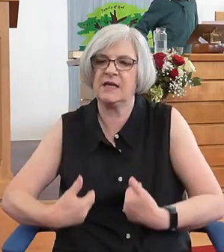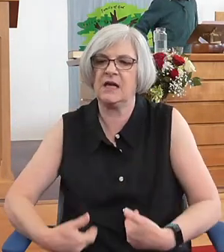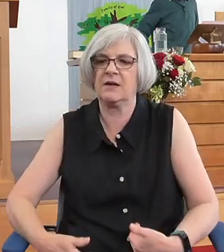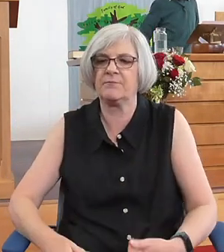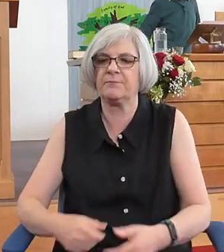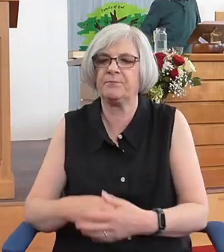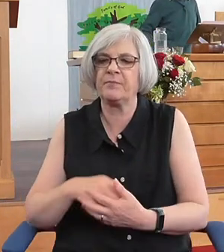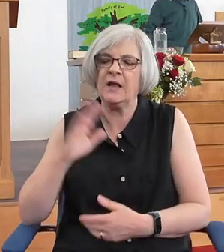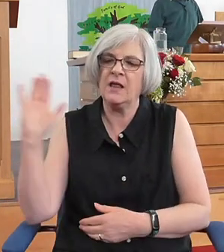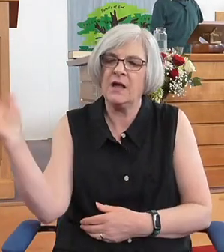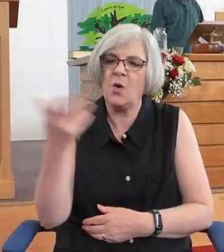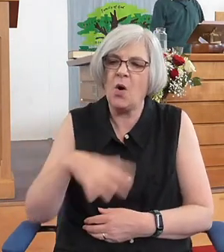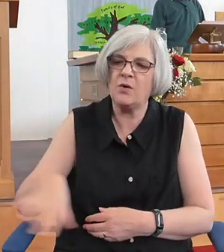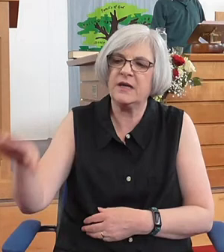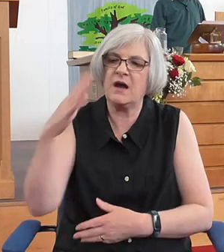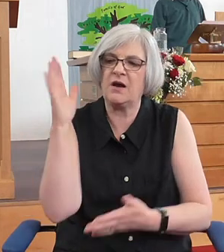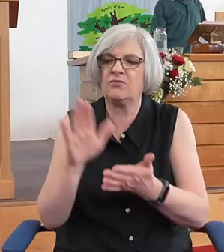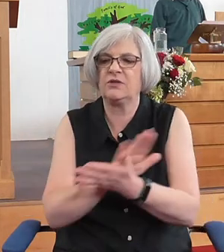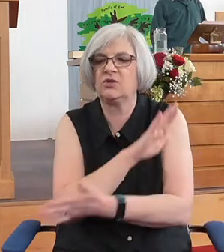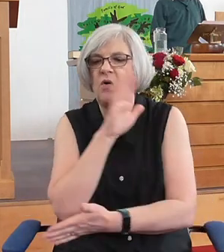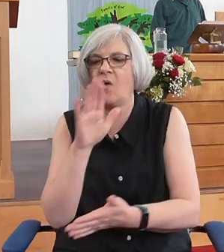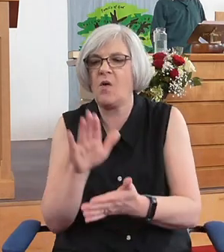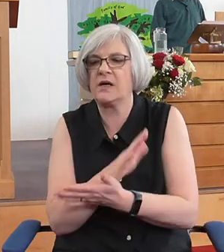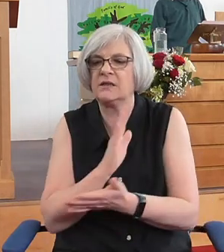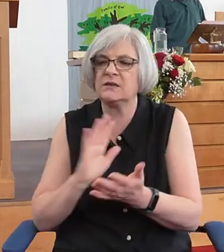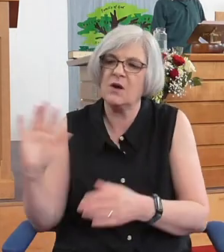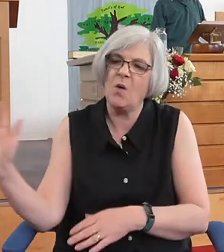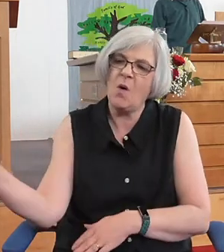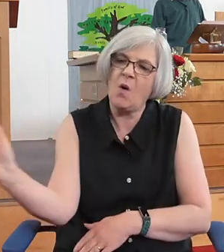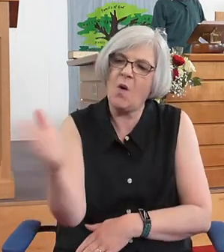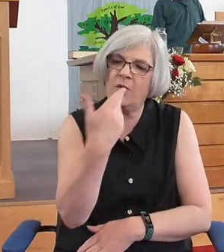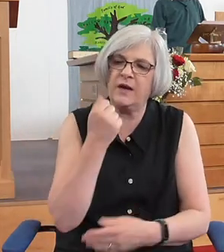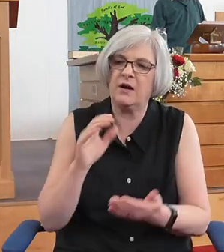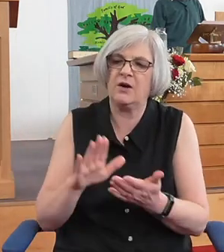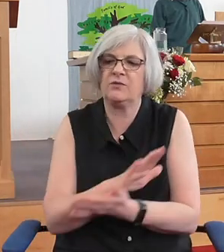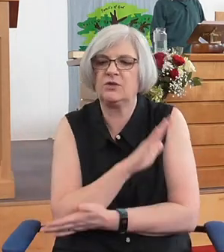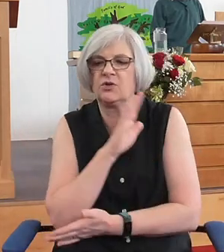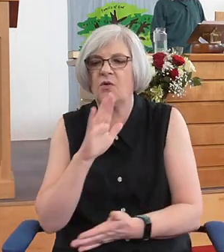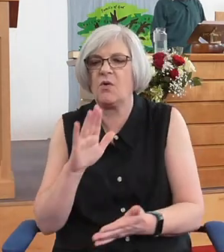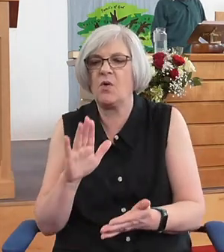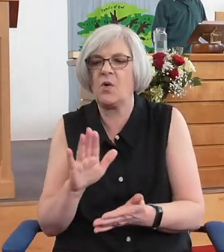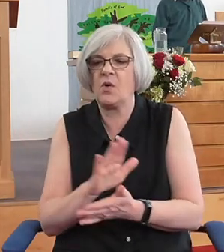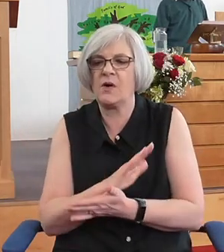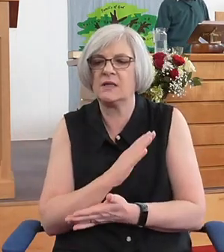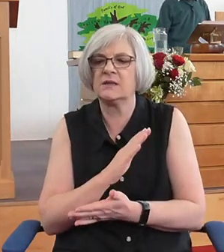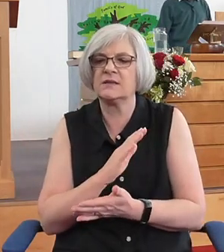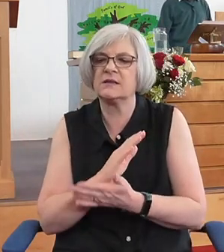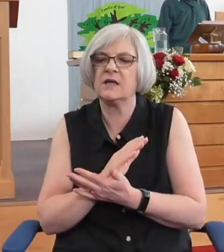Splendor of the King, all the majesty, let all the earth rejoice, let all the earth rejoice.